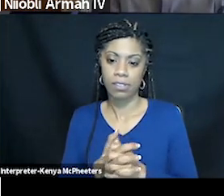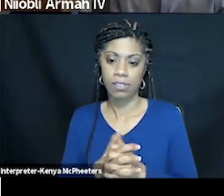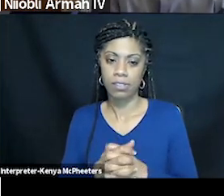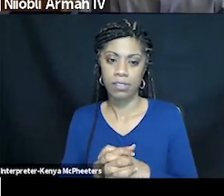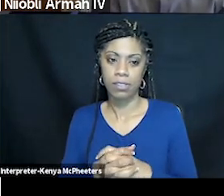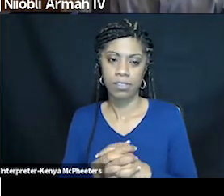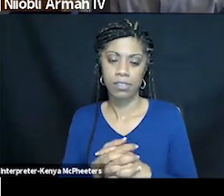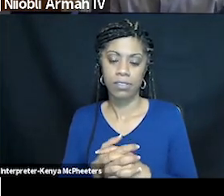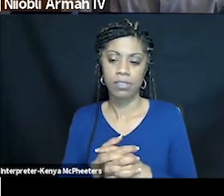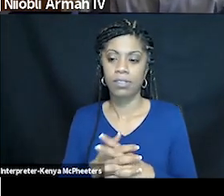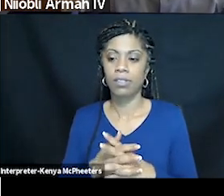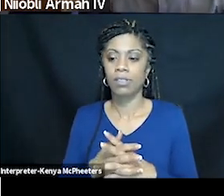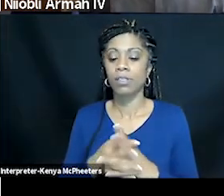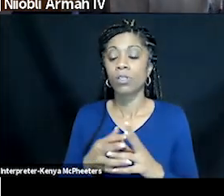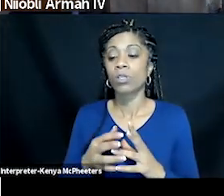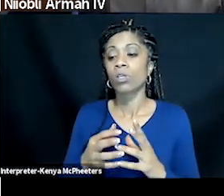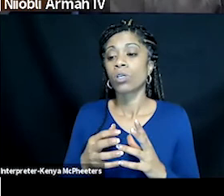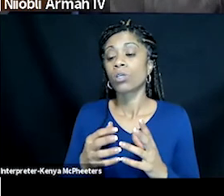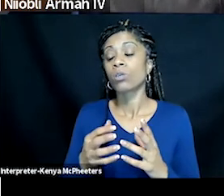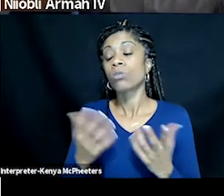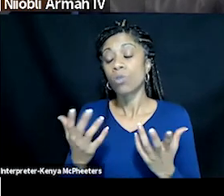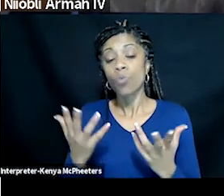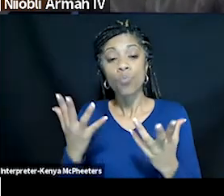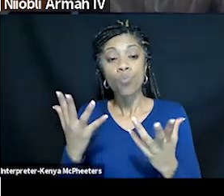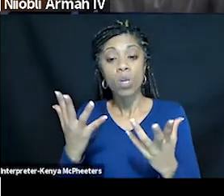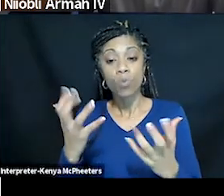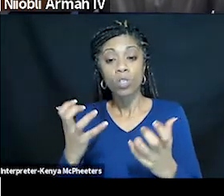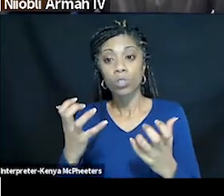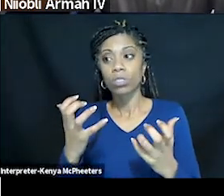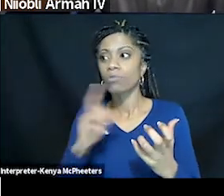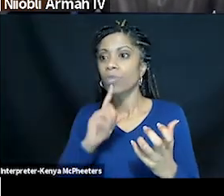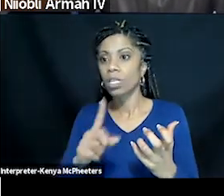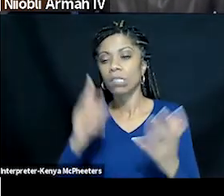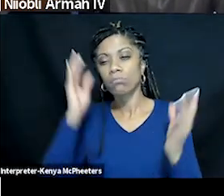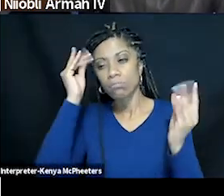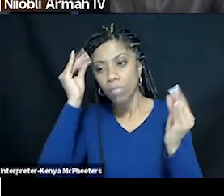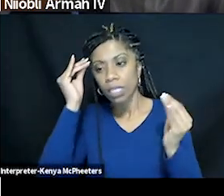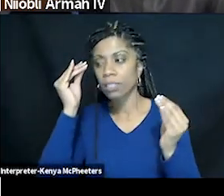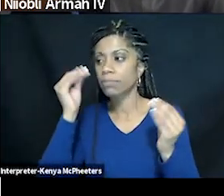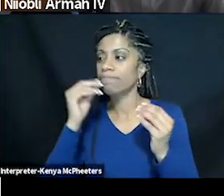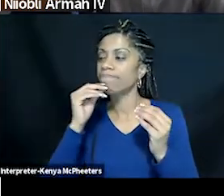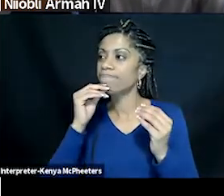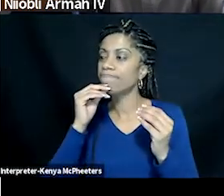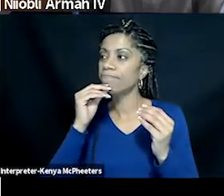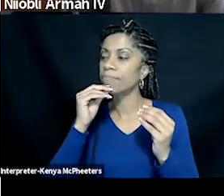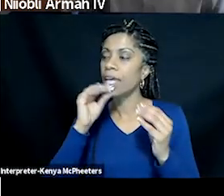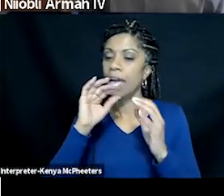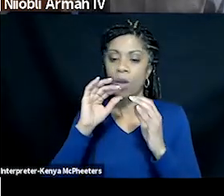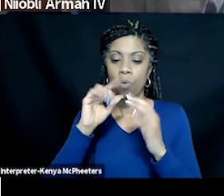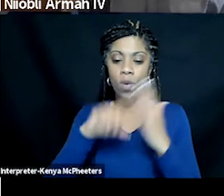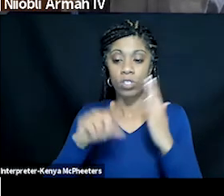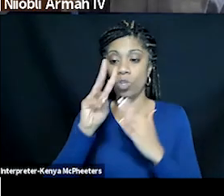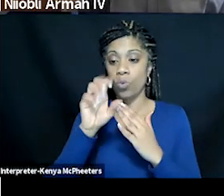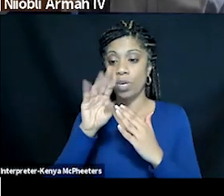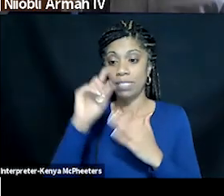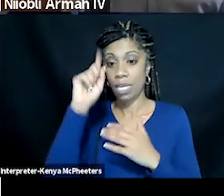So we want you to be thoughtful about your website, the imagery, the language, the content. We want you to be thoughtful about how you write job descriptions. What are the skills